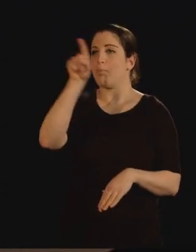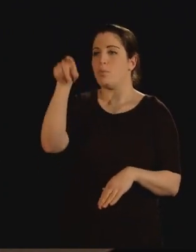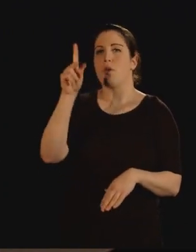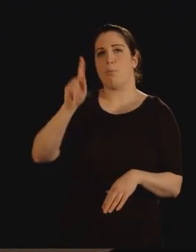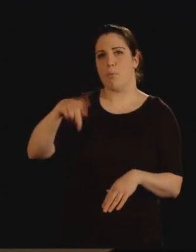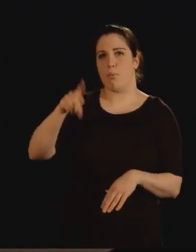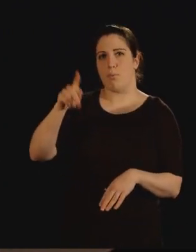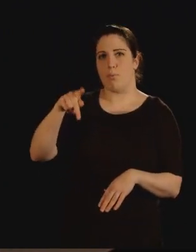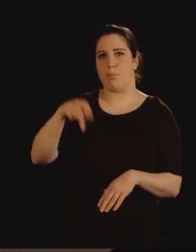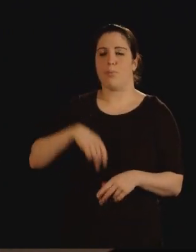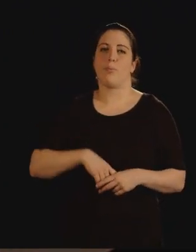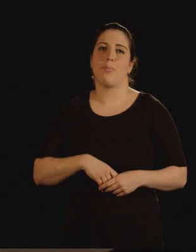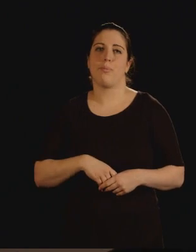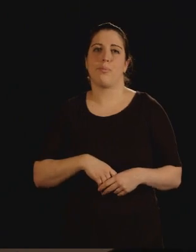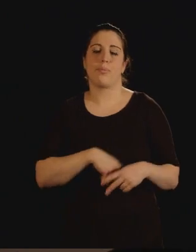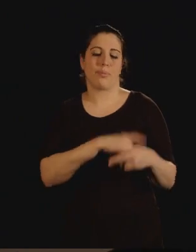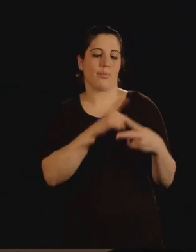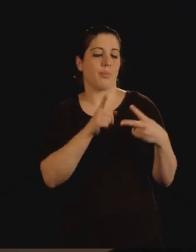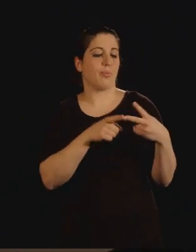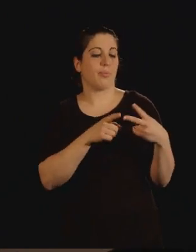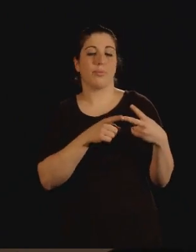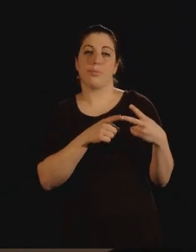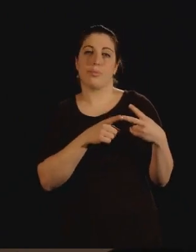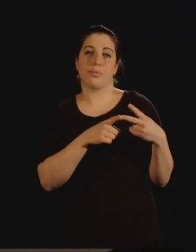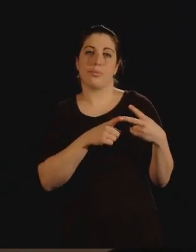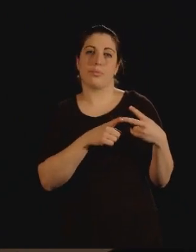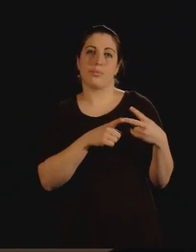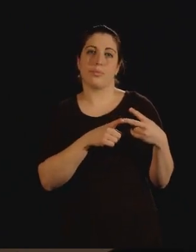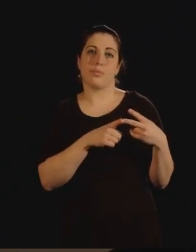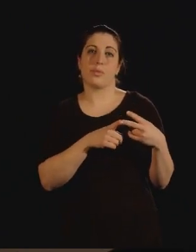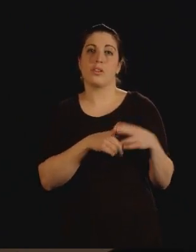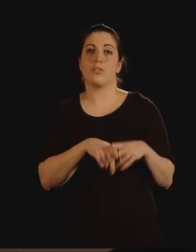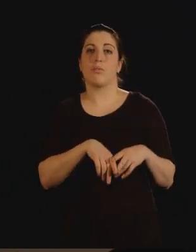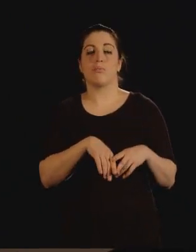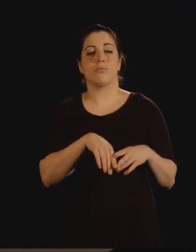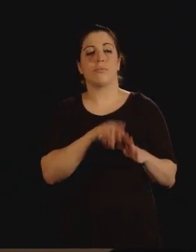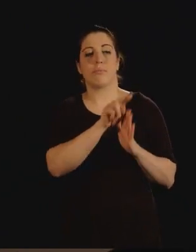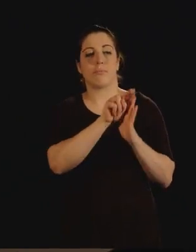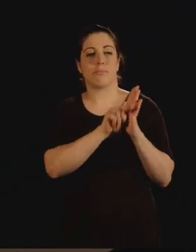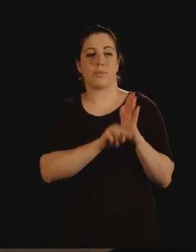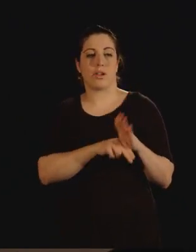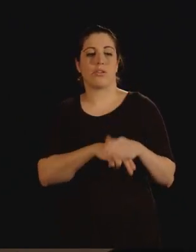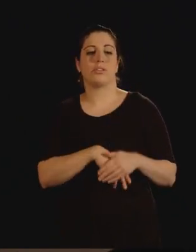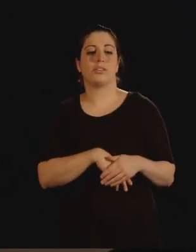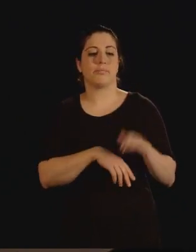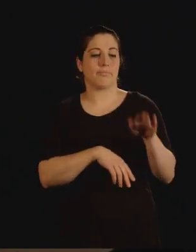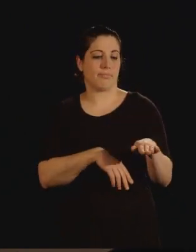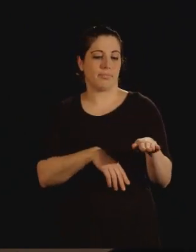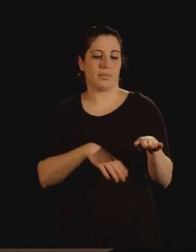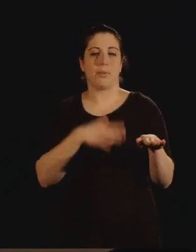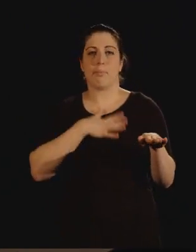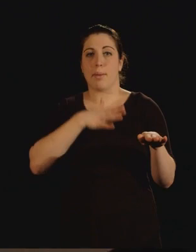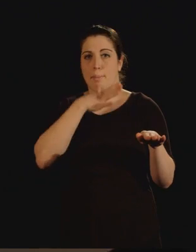downtown Portland. And the second, be buried next to my mom and his parents.